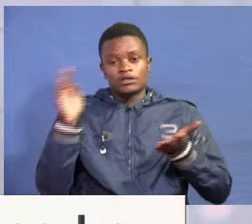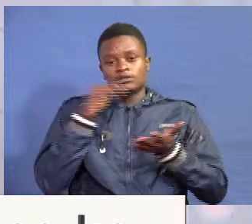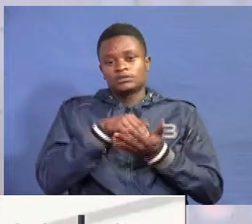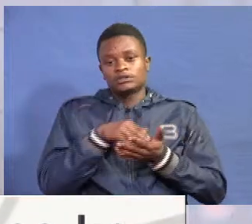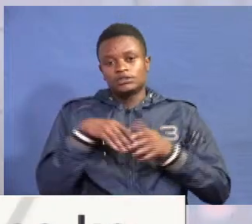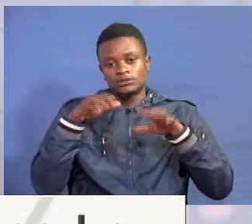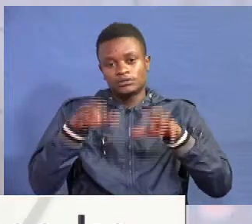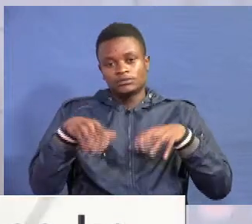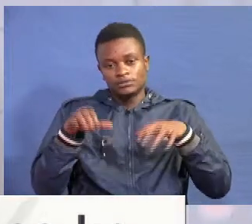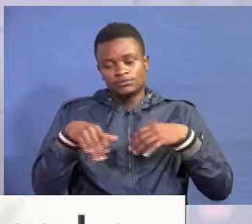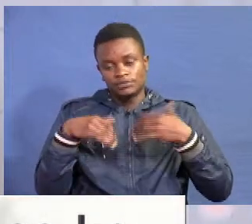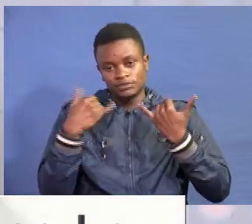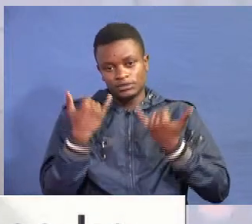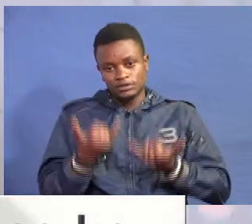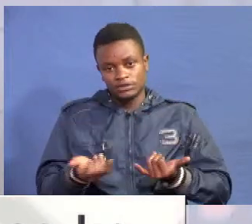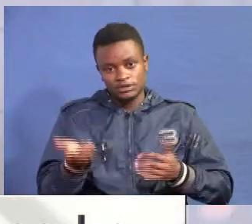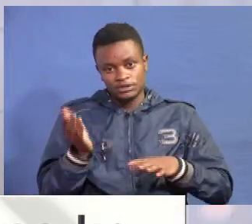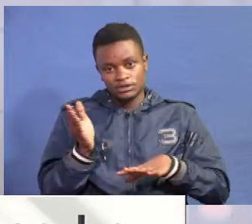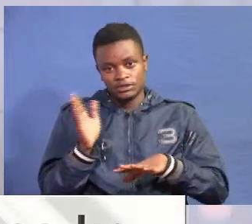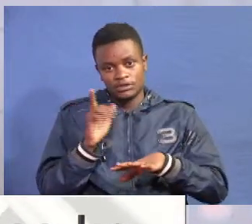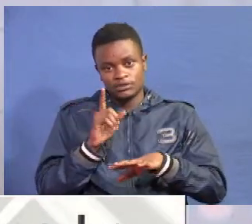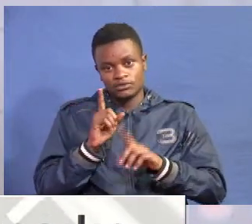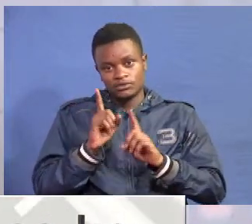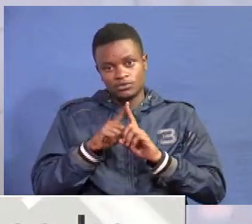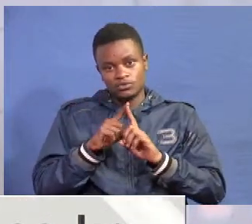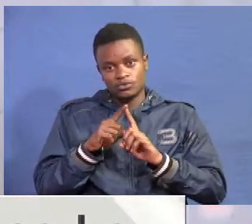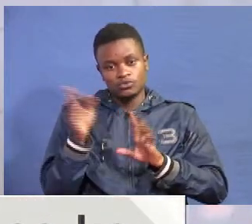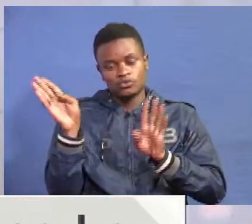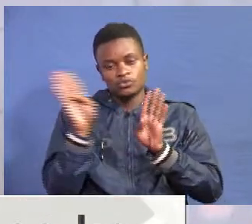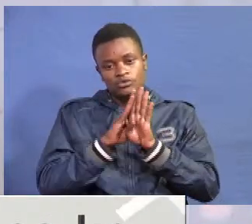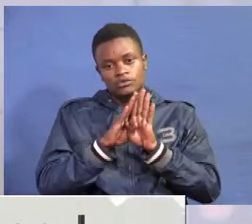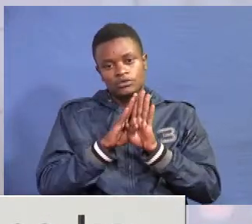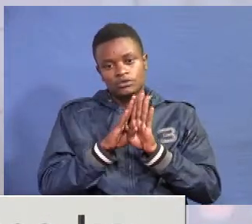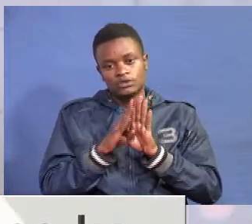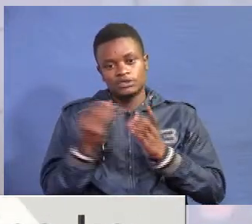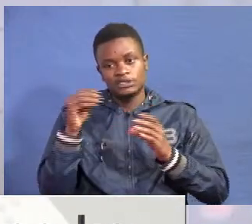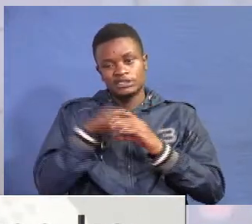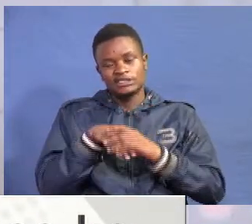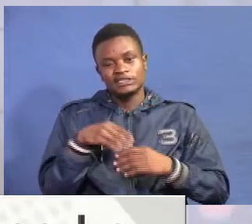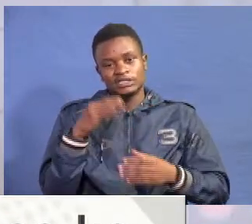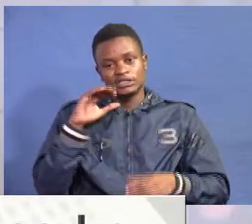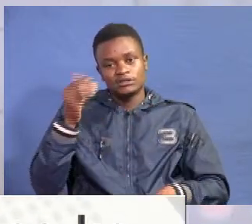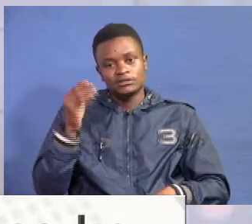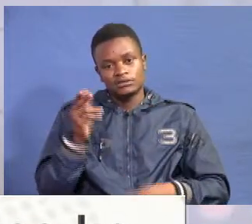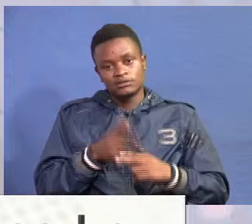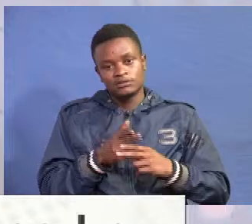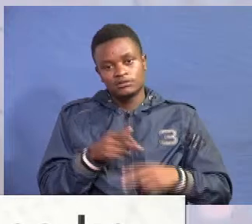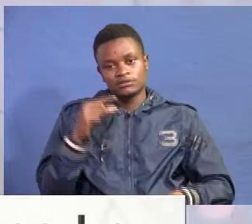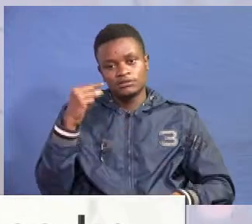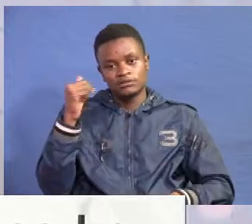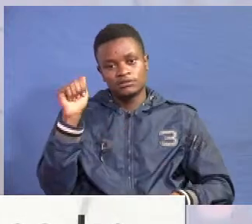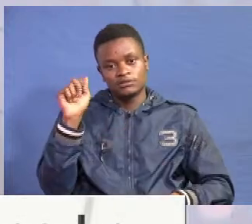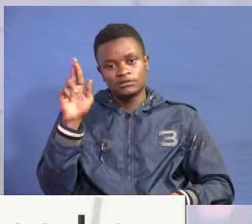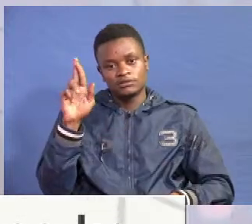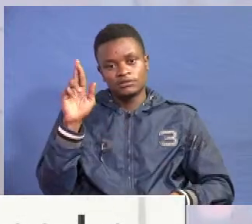Agribusiness tonight. Still in Garissa County, small-scale farmers from Garissa County are calling on the government to once and